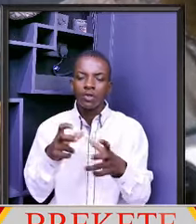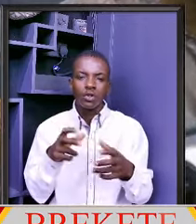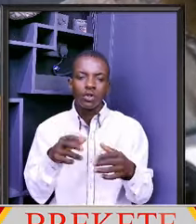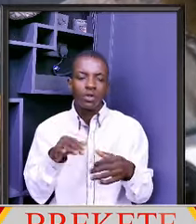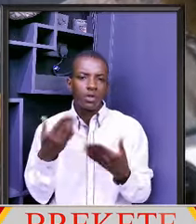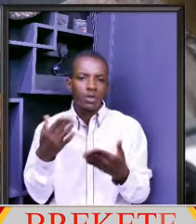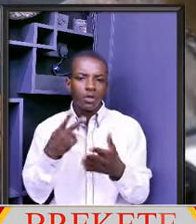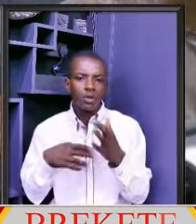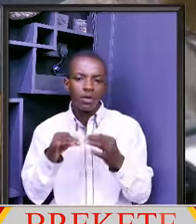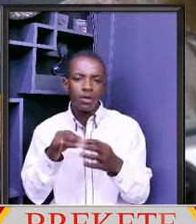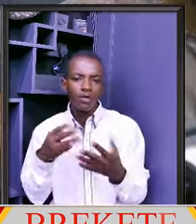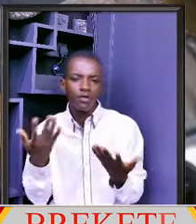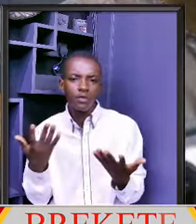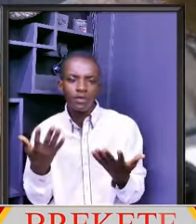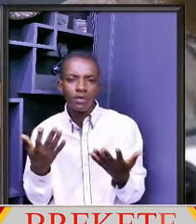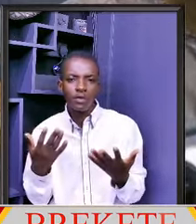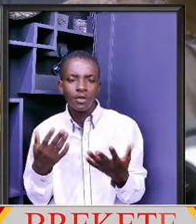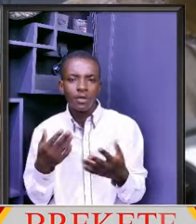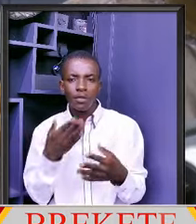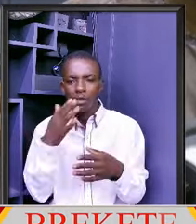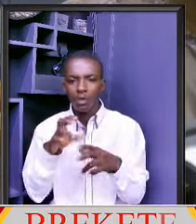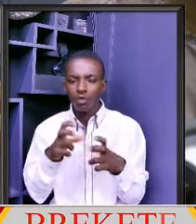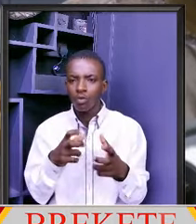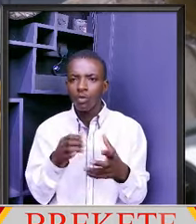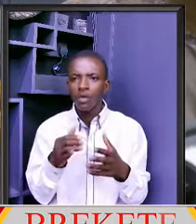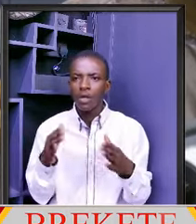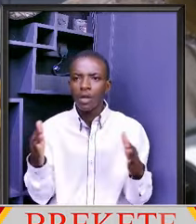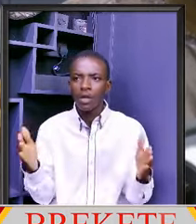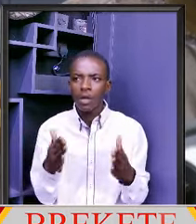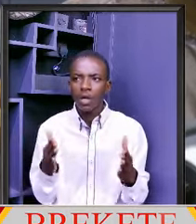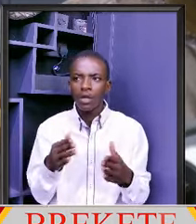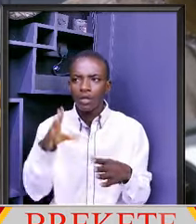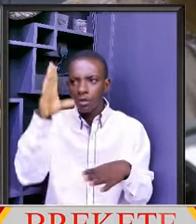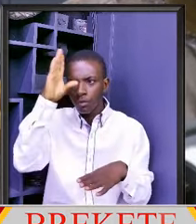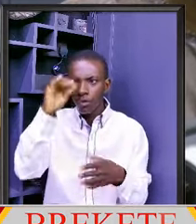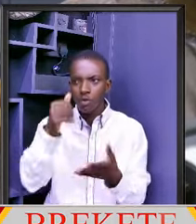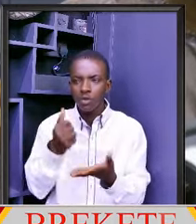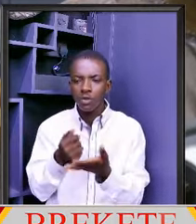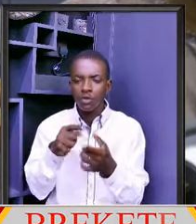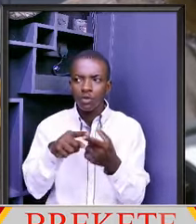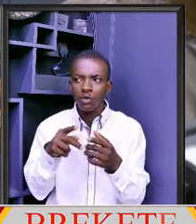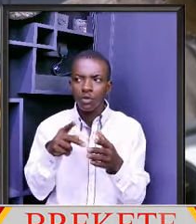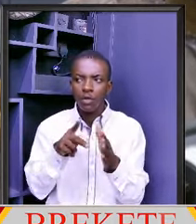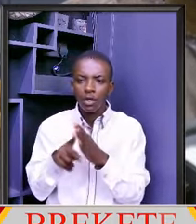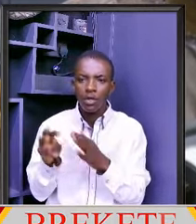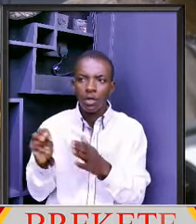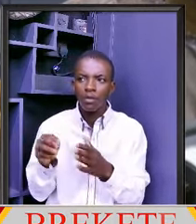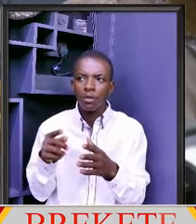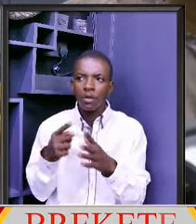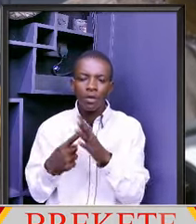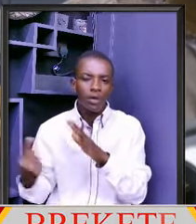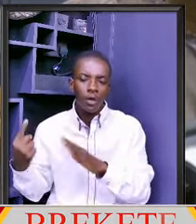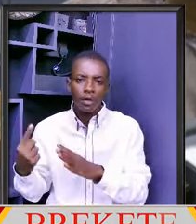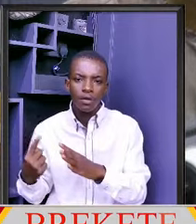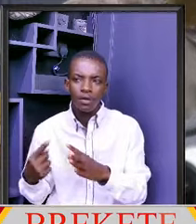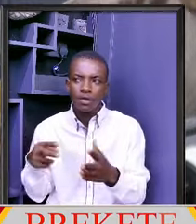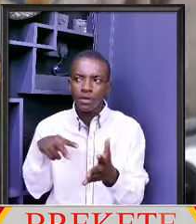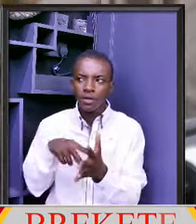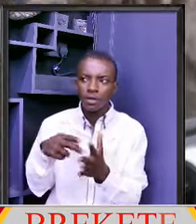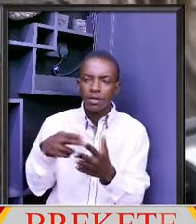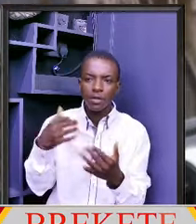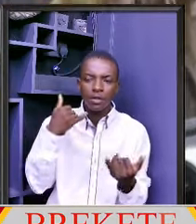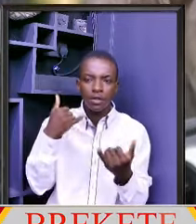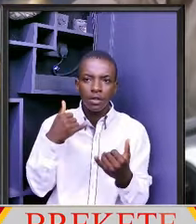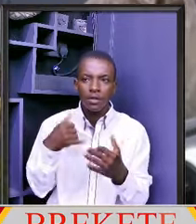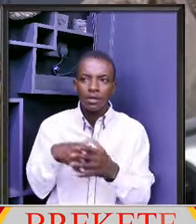Yeah. He was part of the coup plotting. Yes. They arranged boys who are supposed to kill him. He ran away. I was standing here, he just